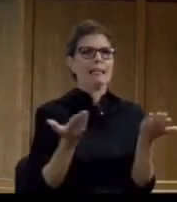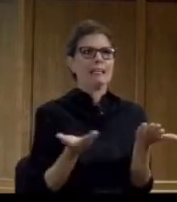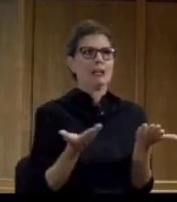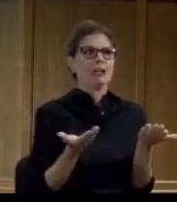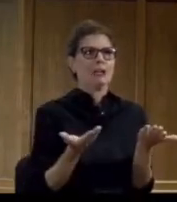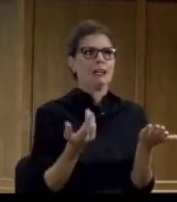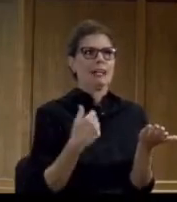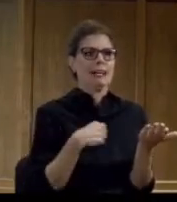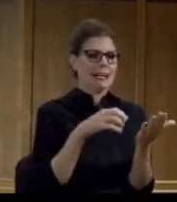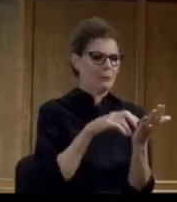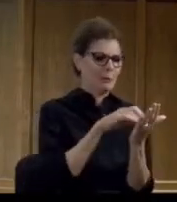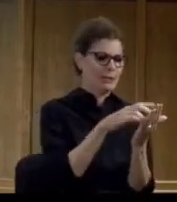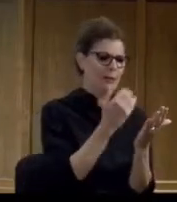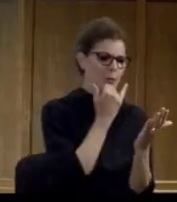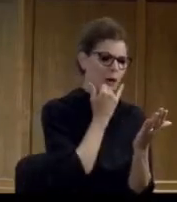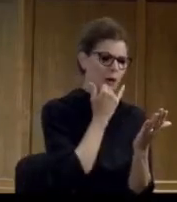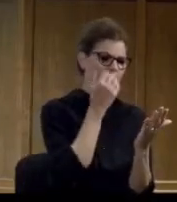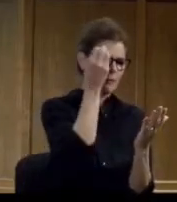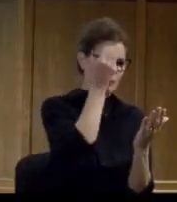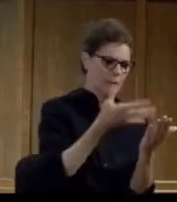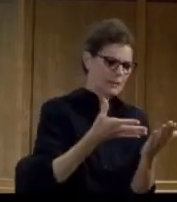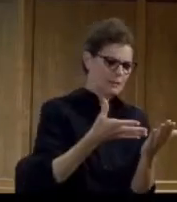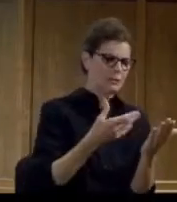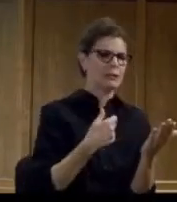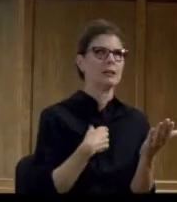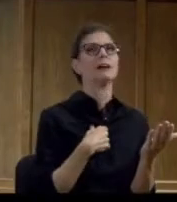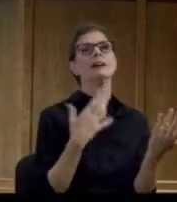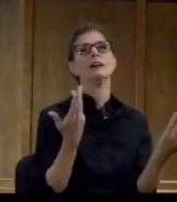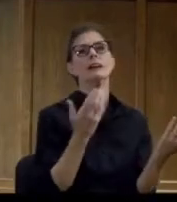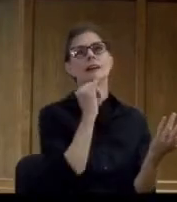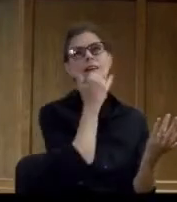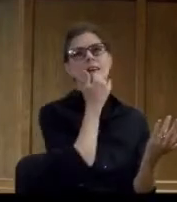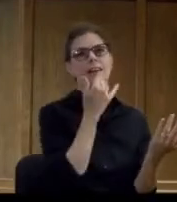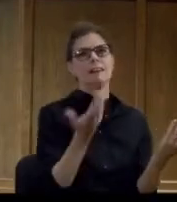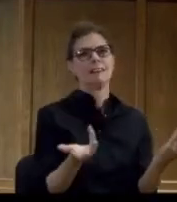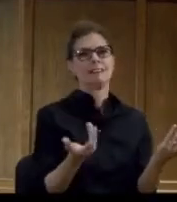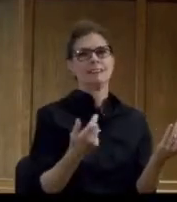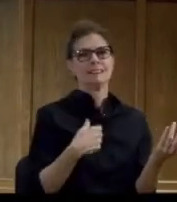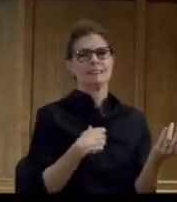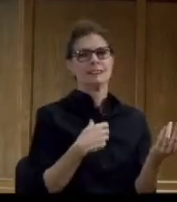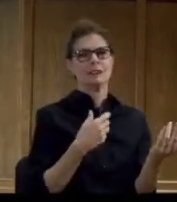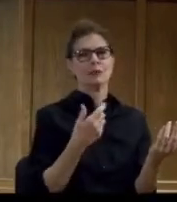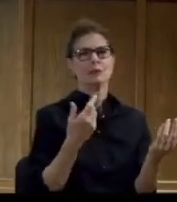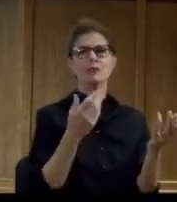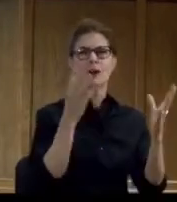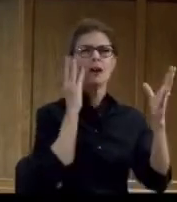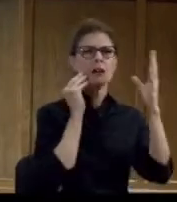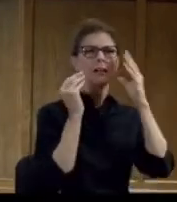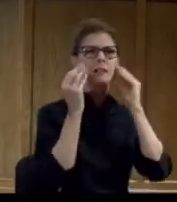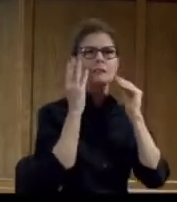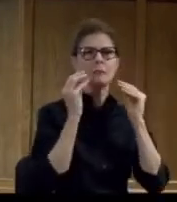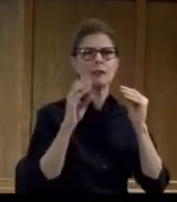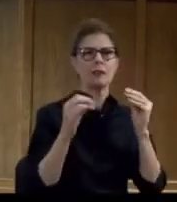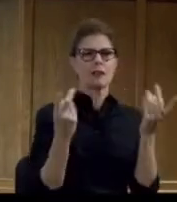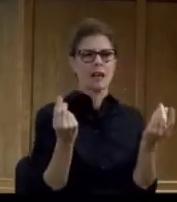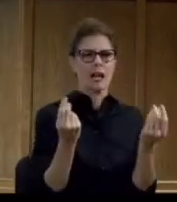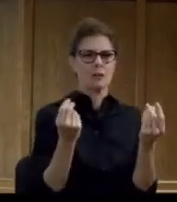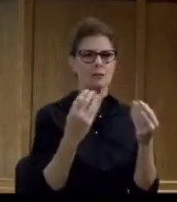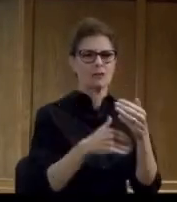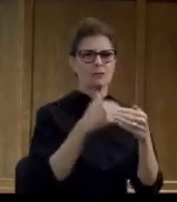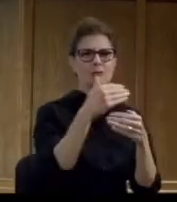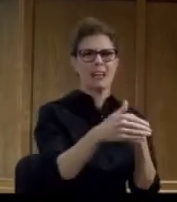And we all feel that way sometimes, where we're like, I don't know what I'm doing next, and what's my purpose? What am I supposed to do with